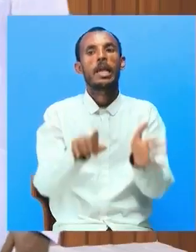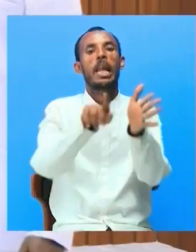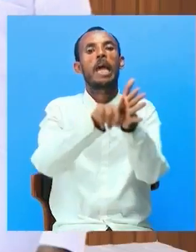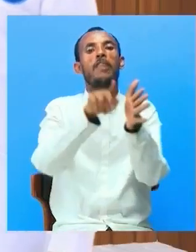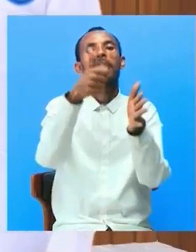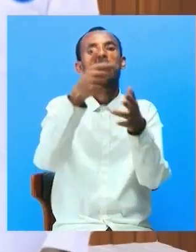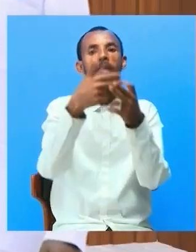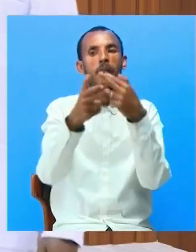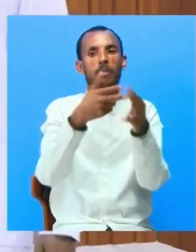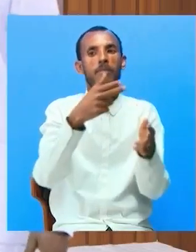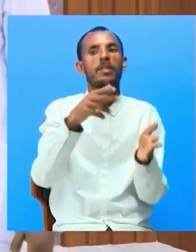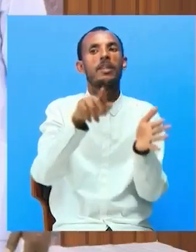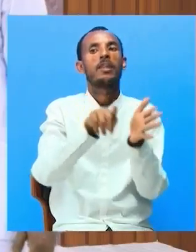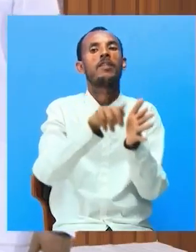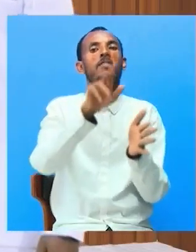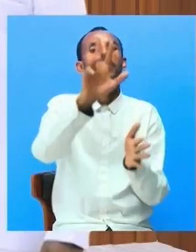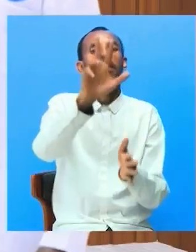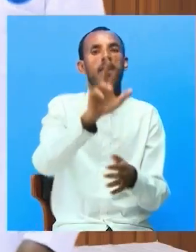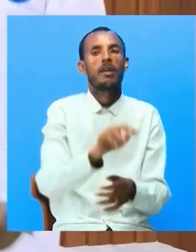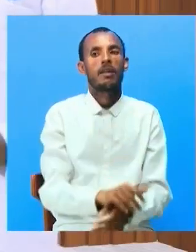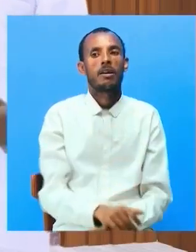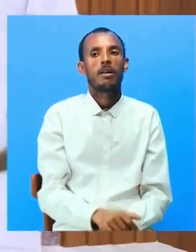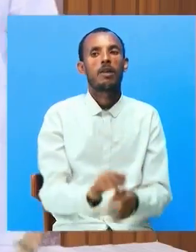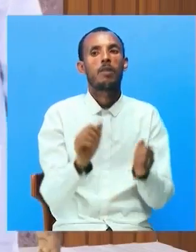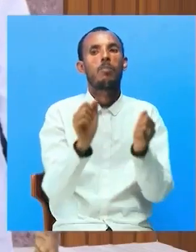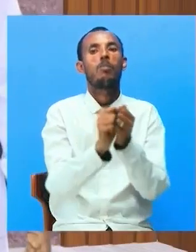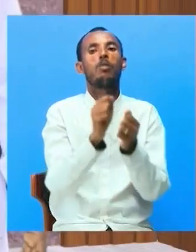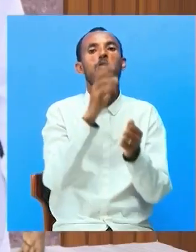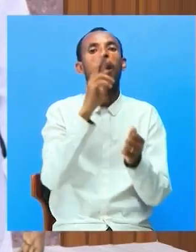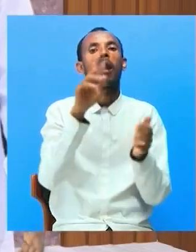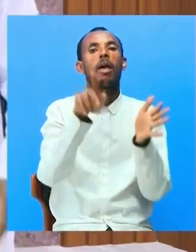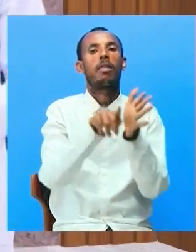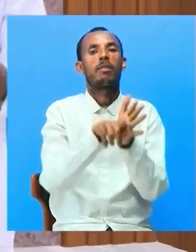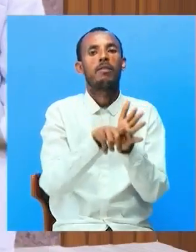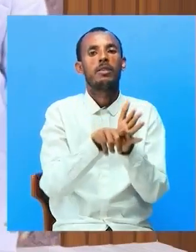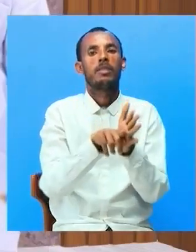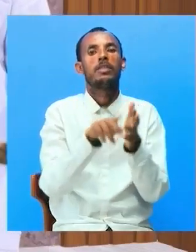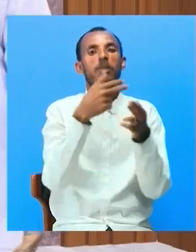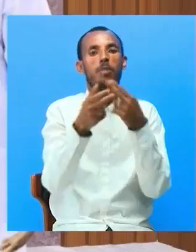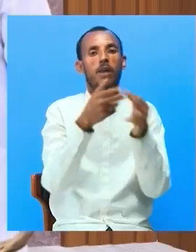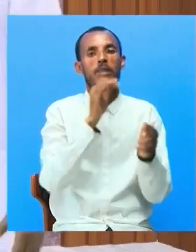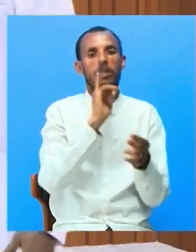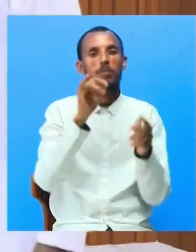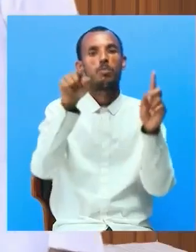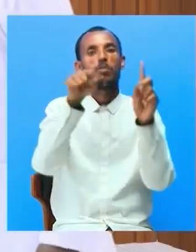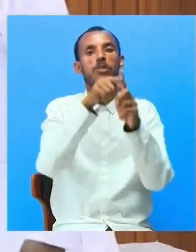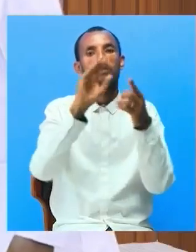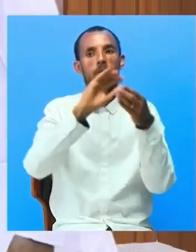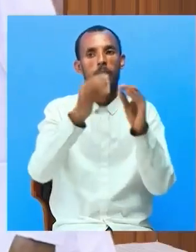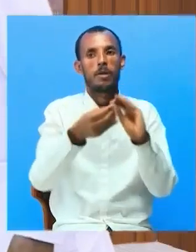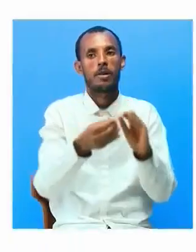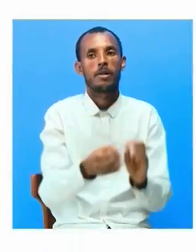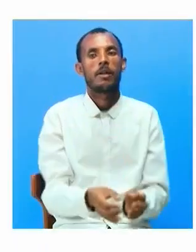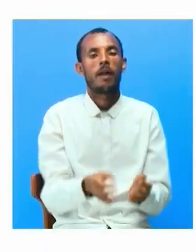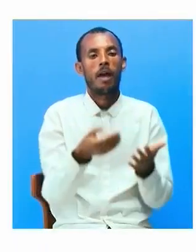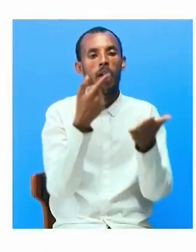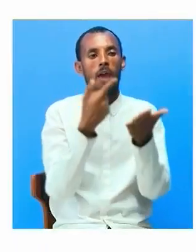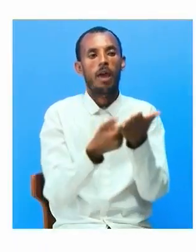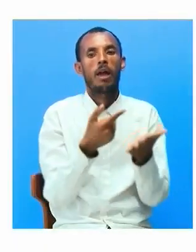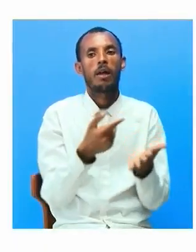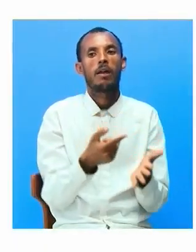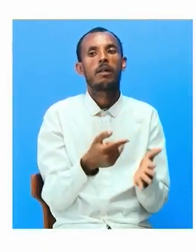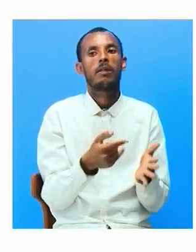-10 times -3. Both are negative, so the product is positive. Therefore, here it